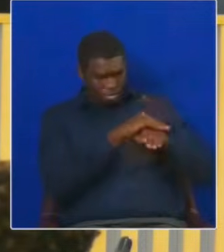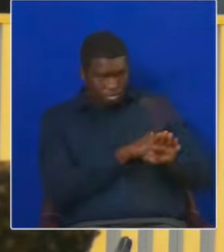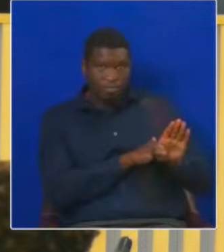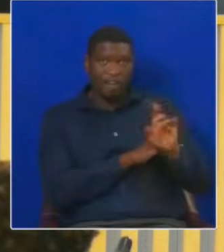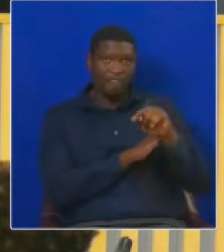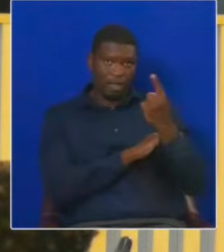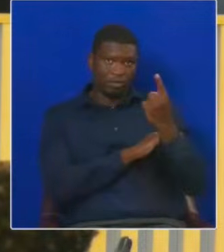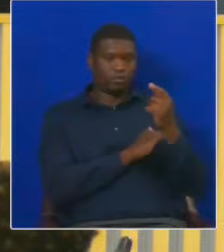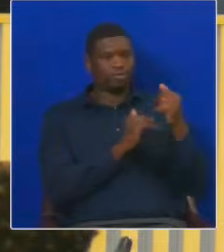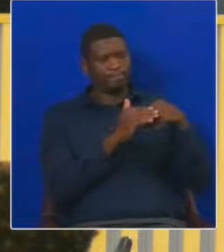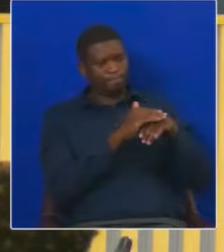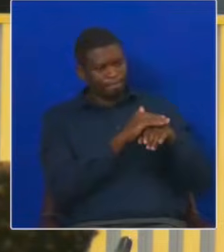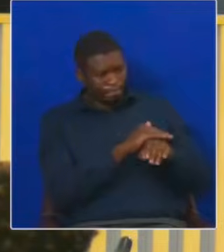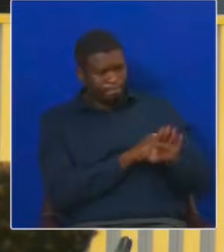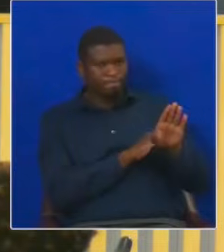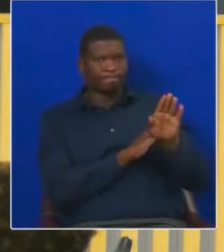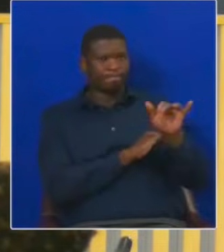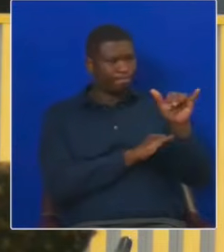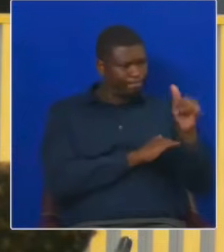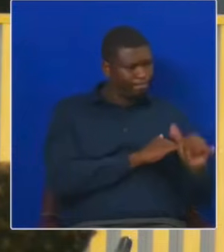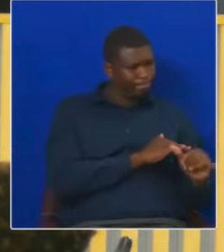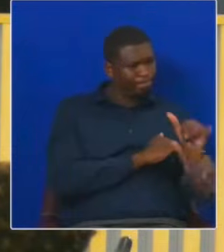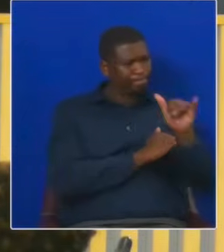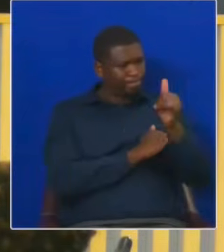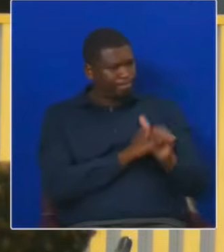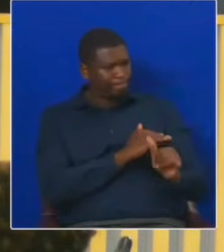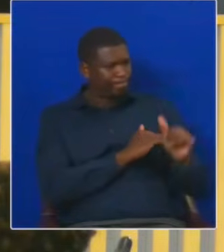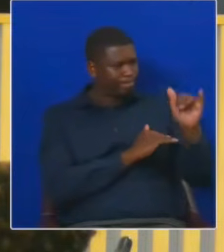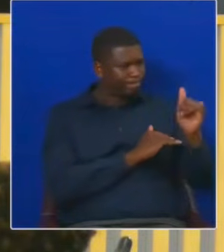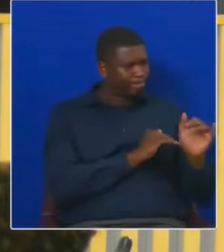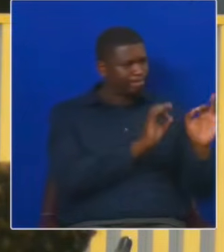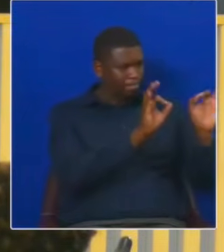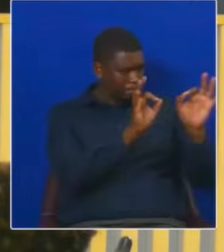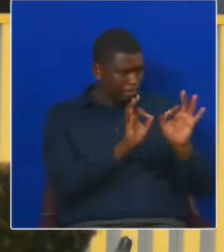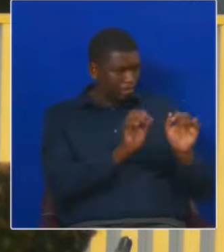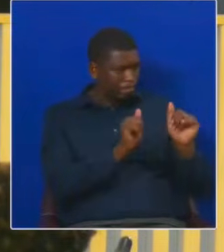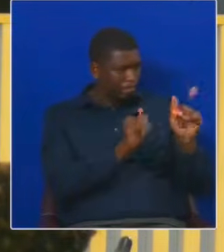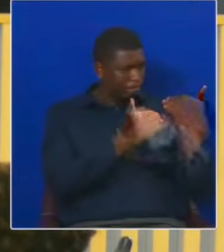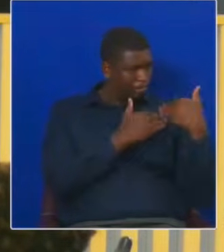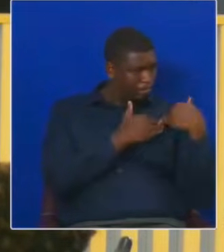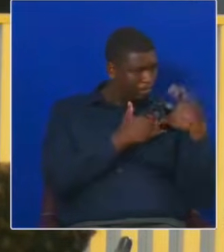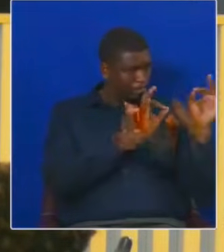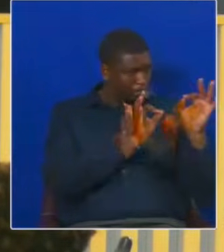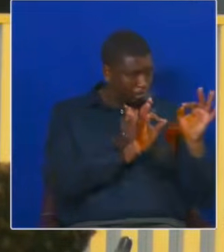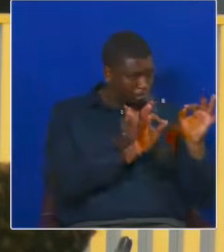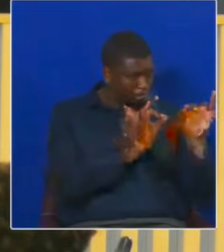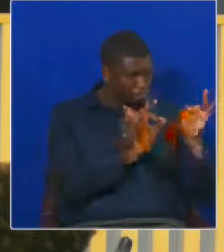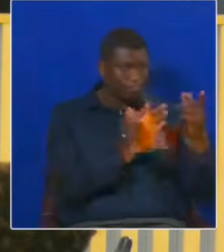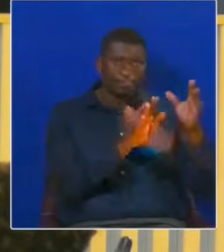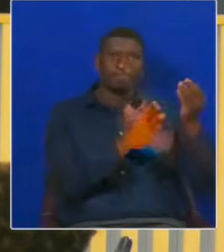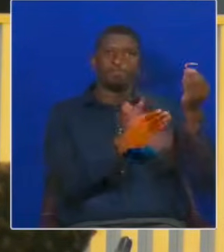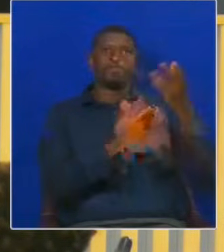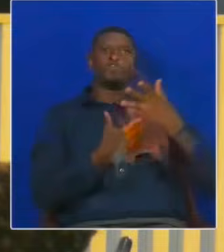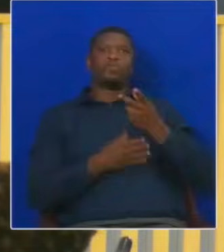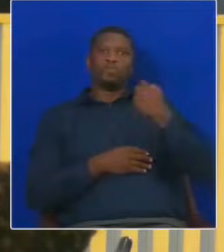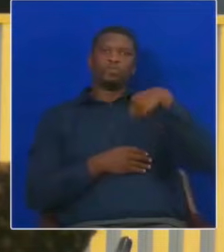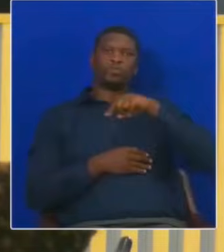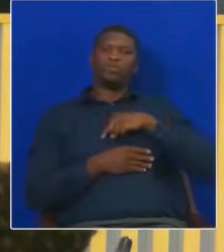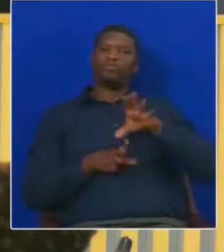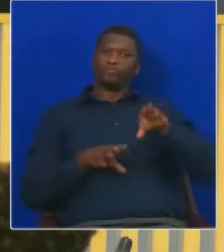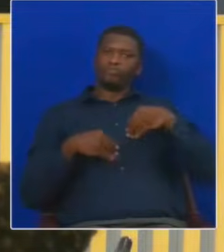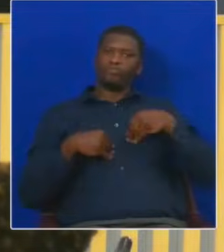and when they have secured the property, we went in and